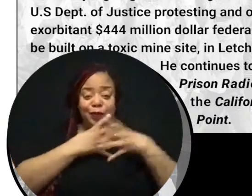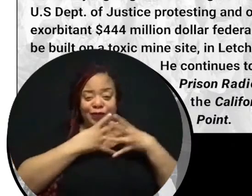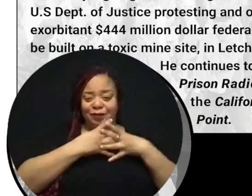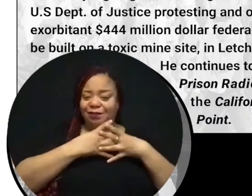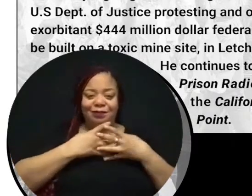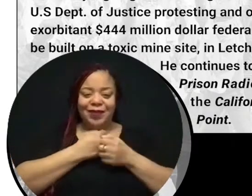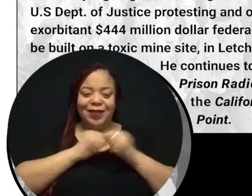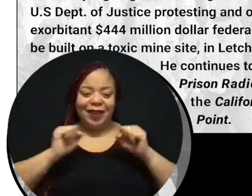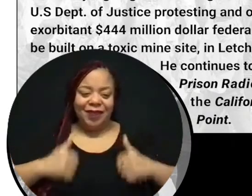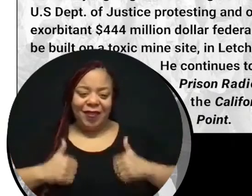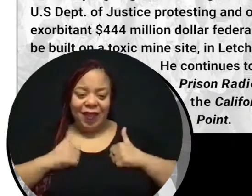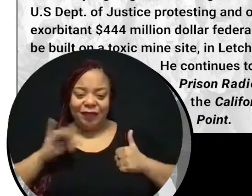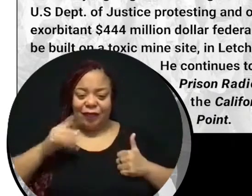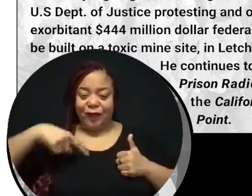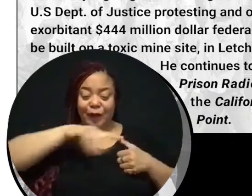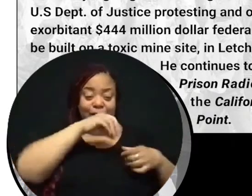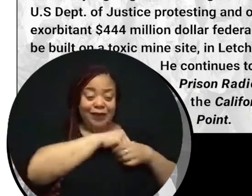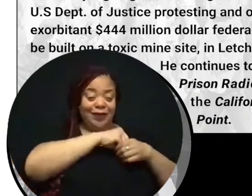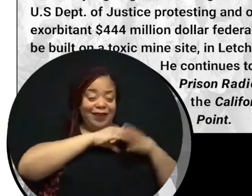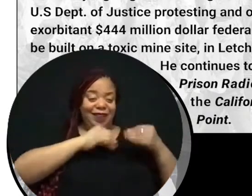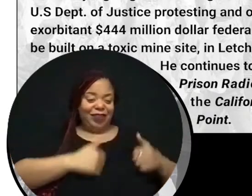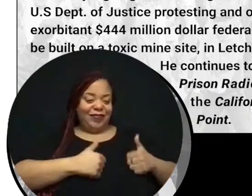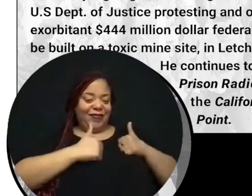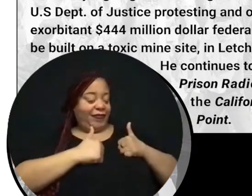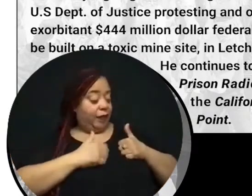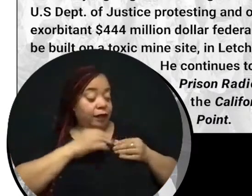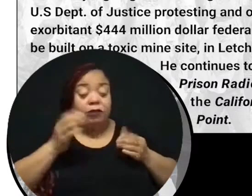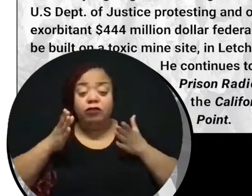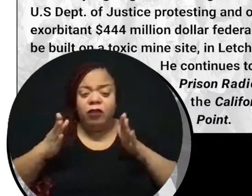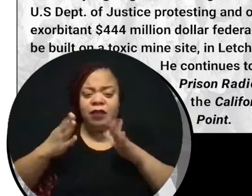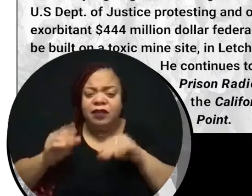risks to the point of developing the insidious